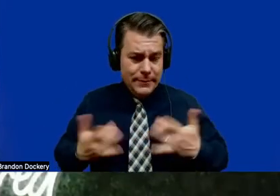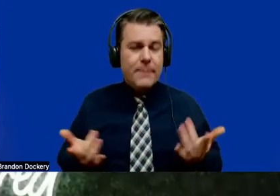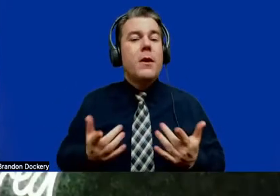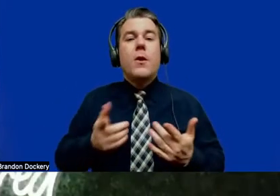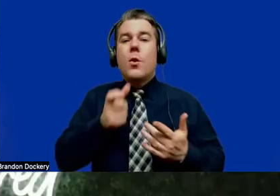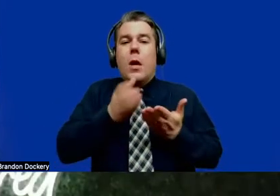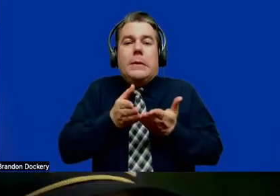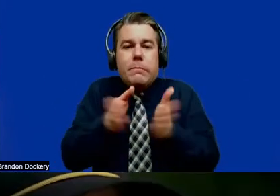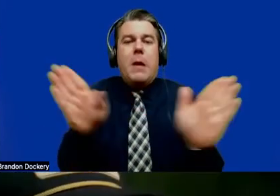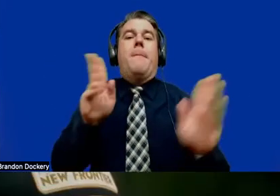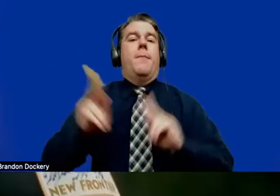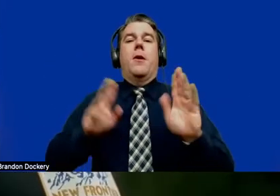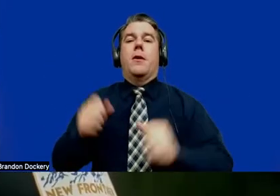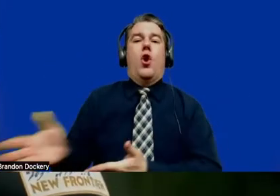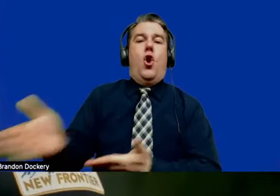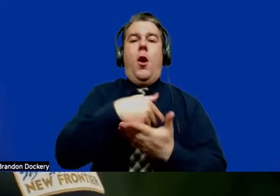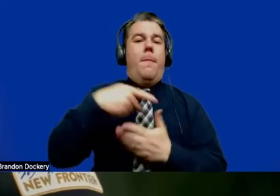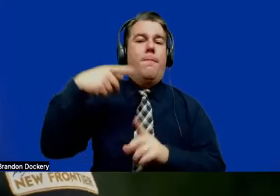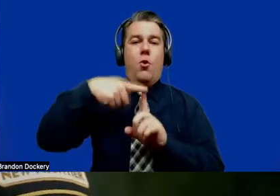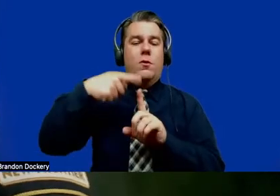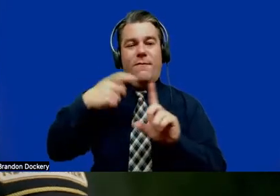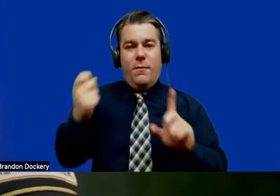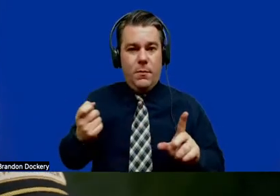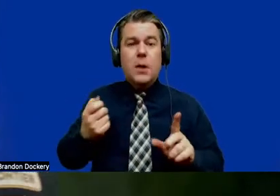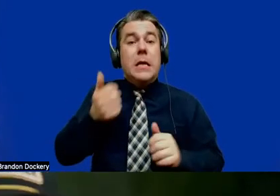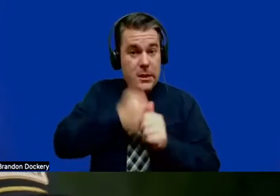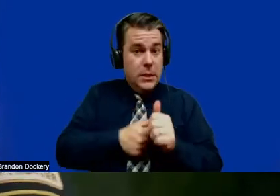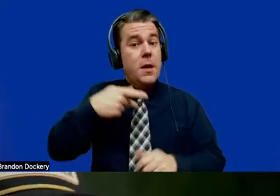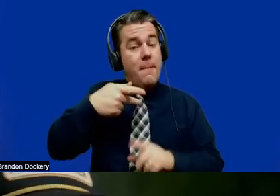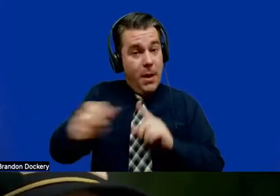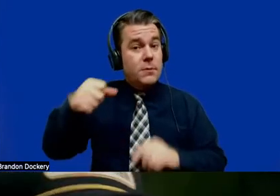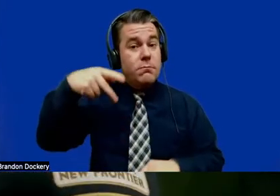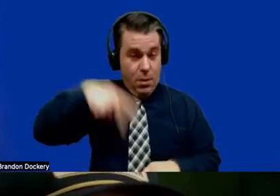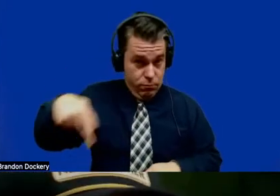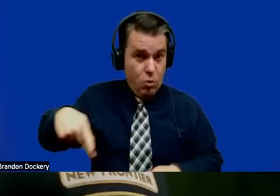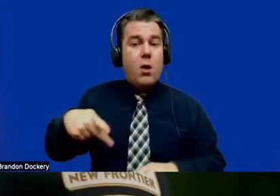you can get points off of. Each Plexus point has a dollar value, an average of